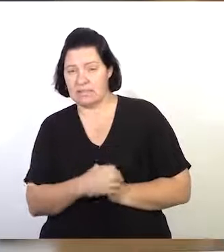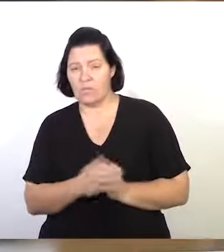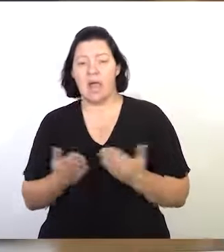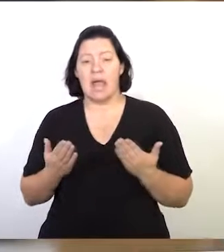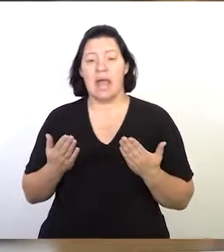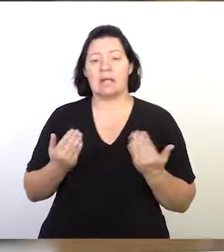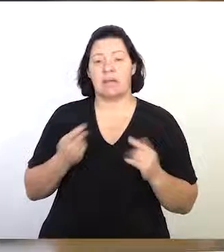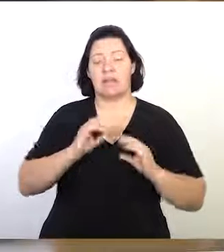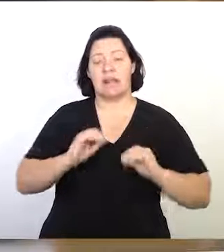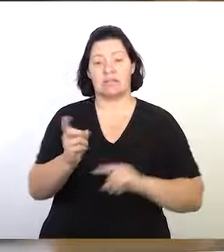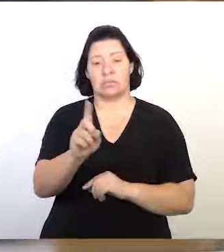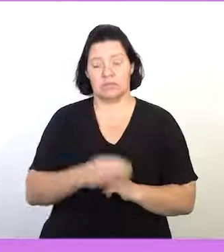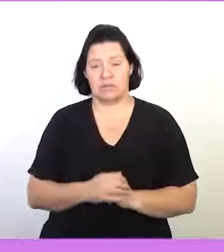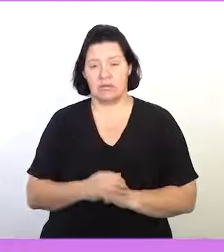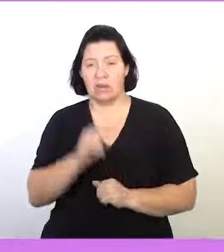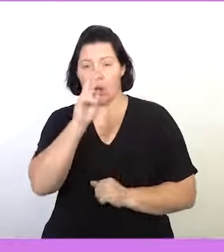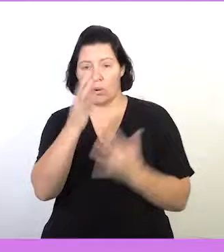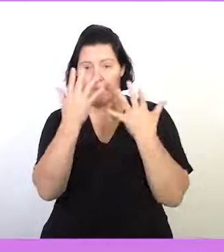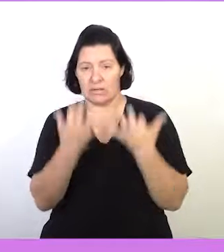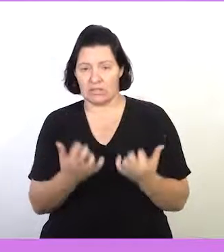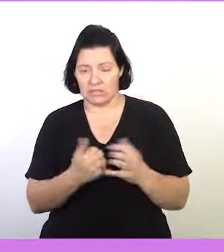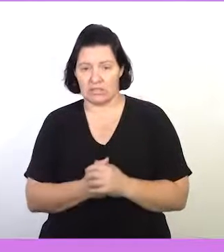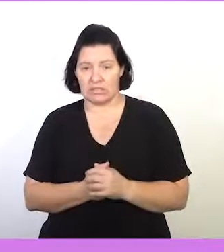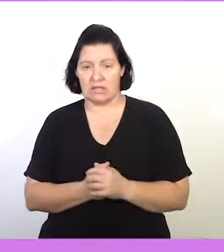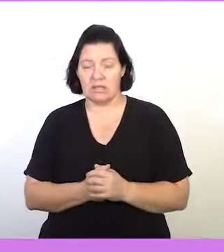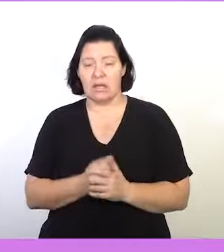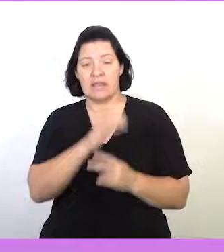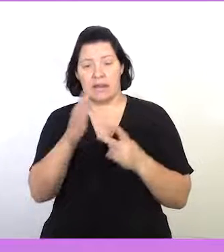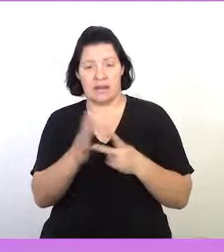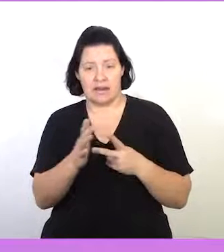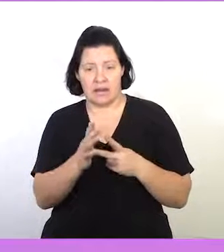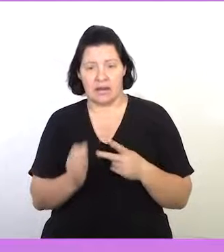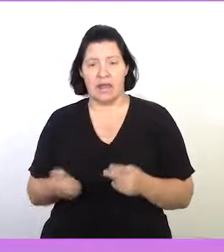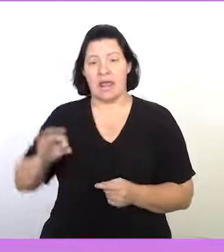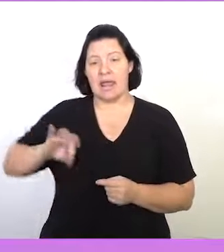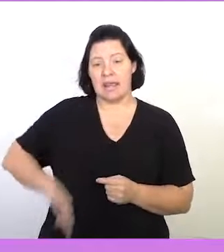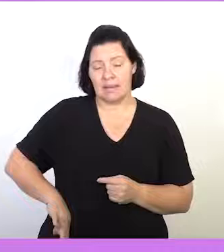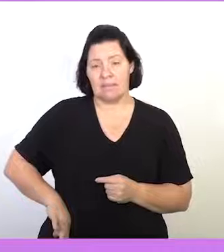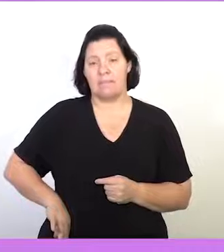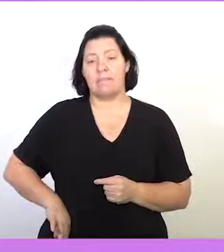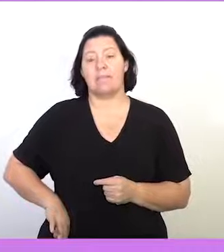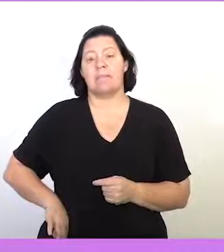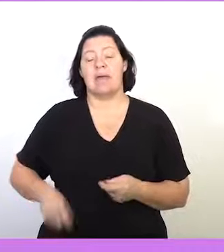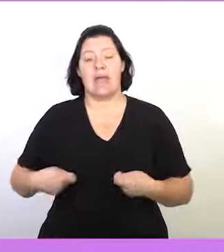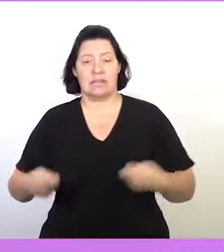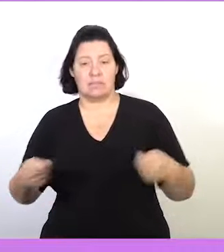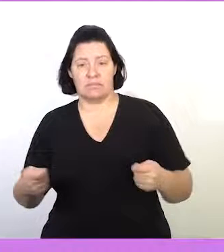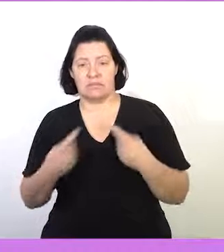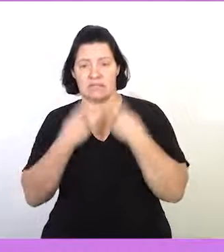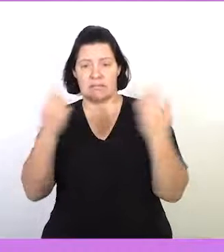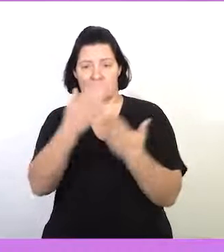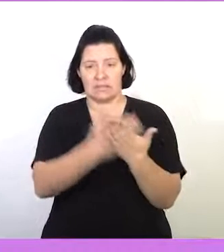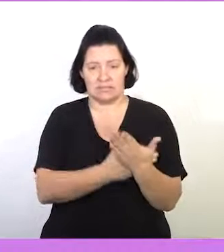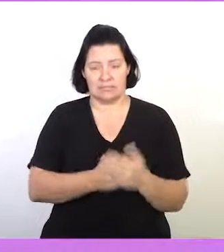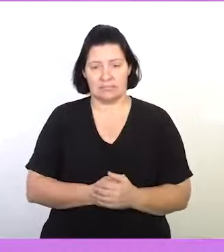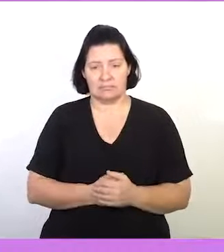will be expected in this lesson. We will look at budgets, and thereafter we'll also look at income and expenditure statements. Now let's